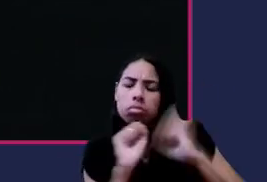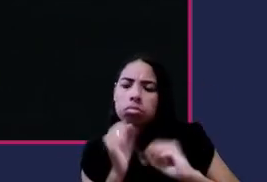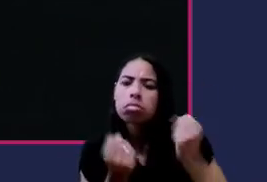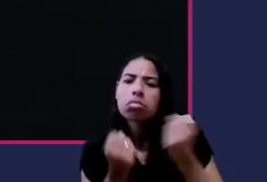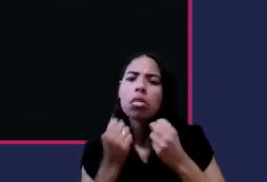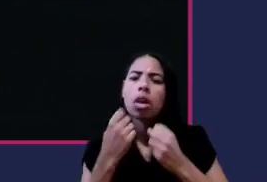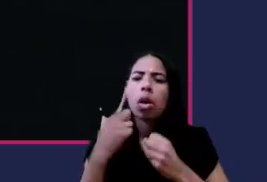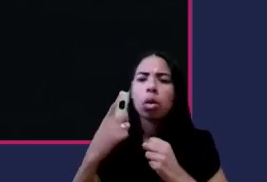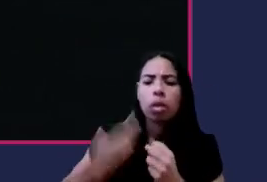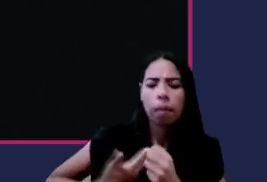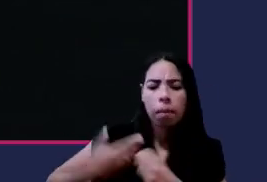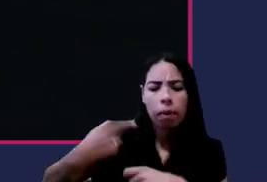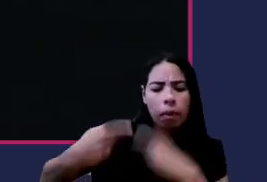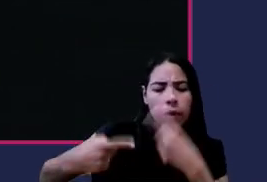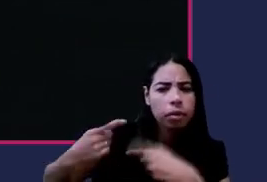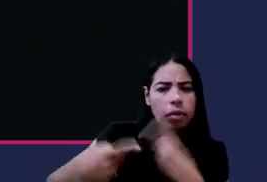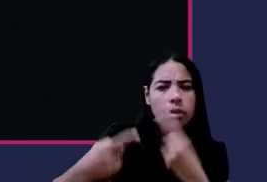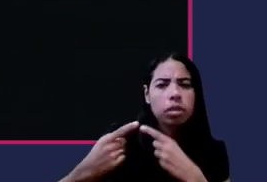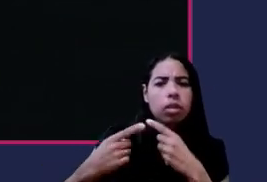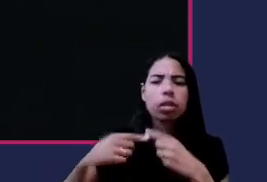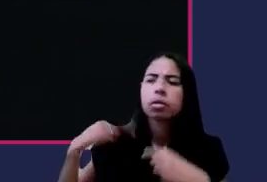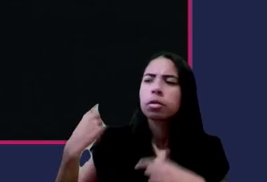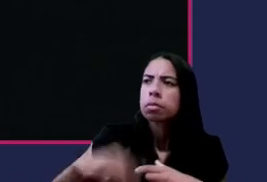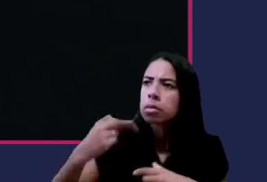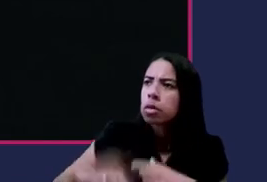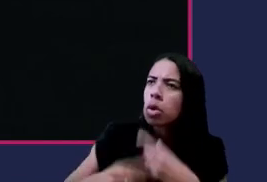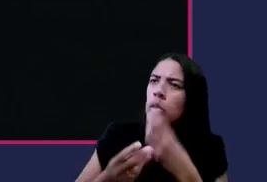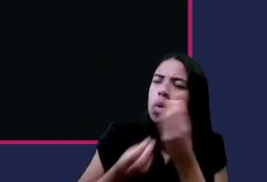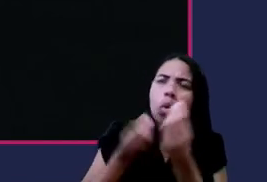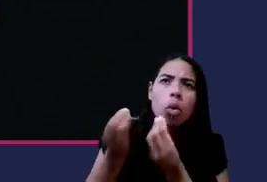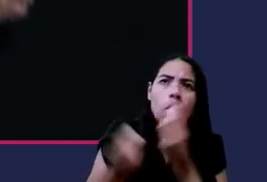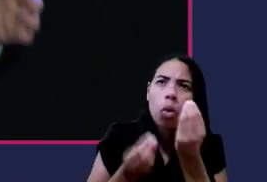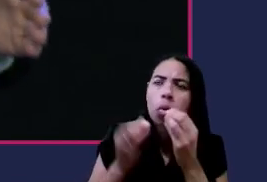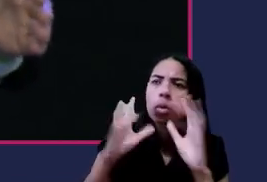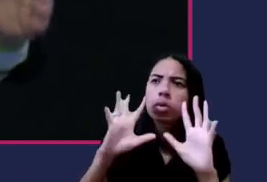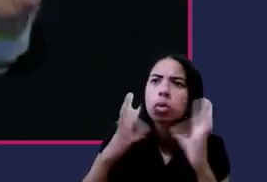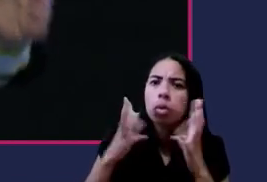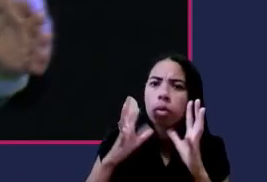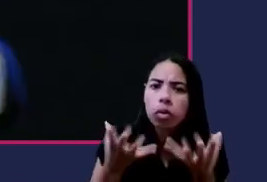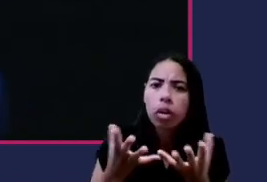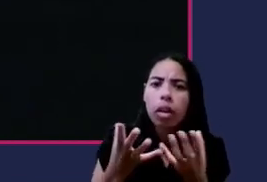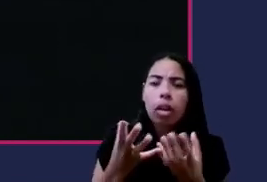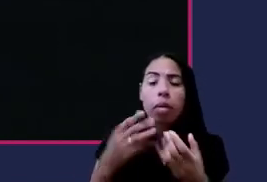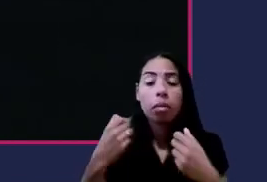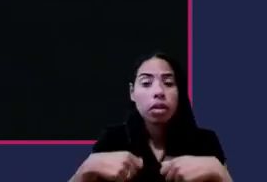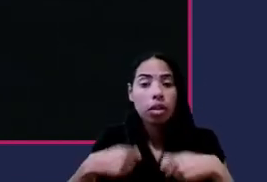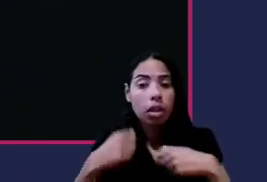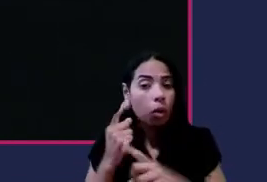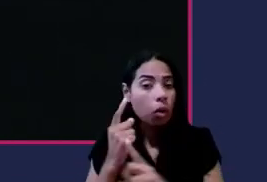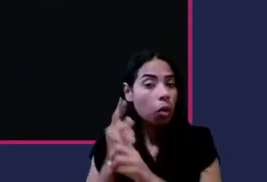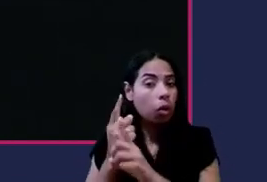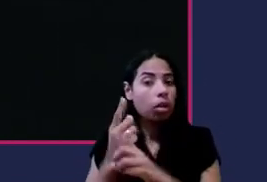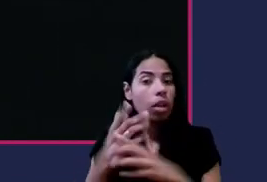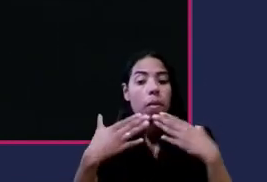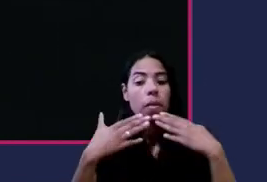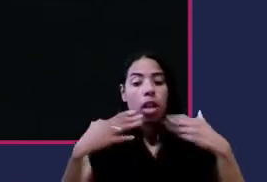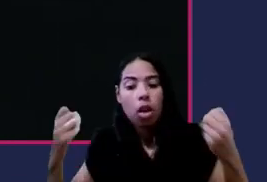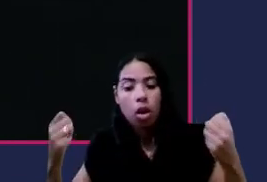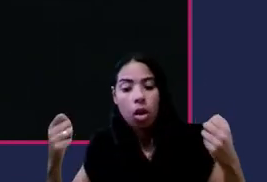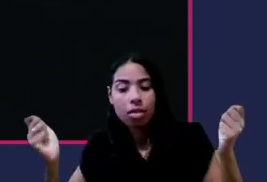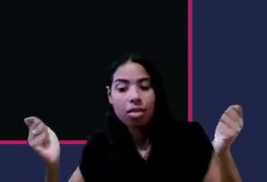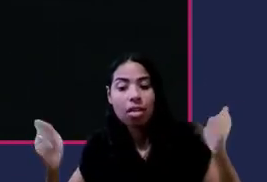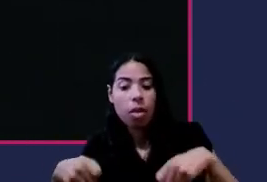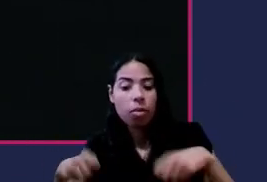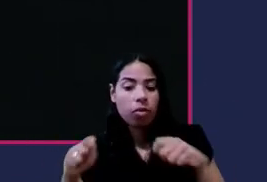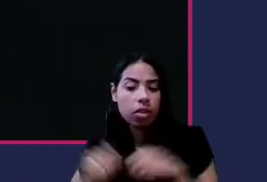parliamentary representatives. We advanced, we had setbacks, because you have to seek the